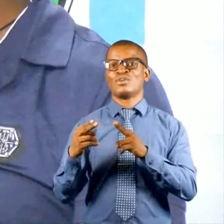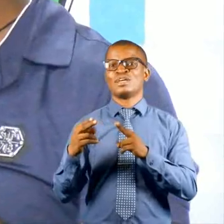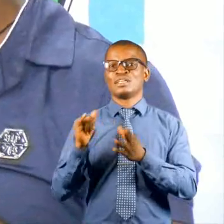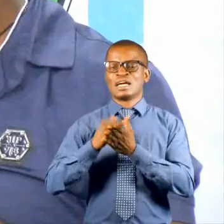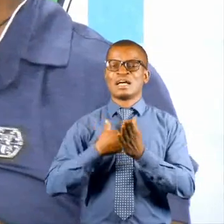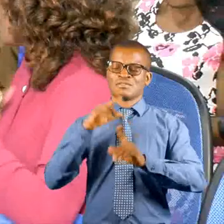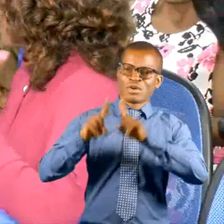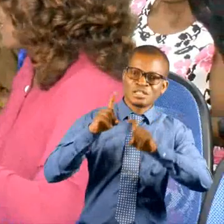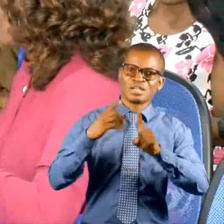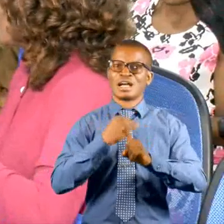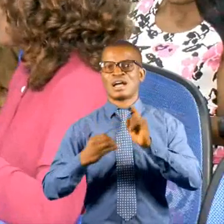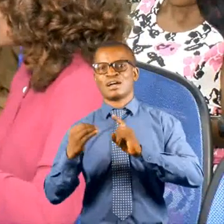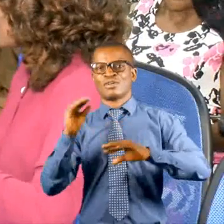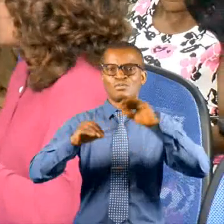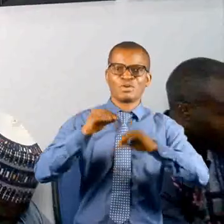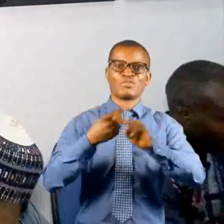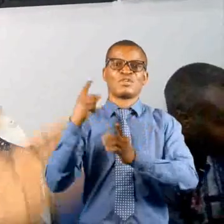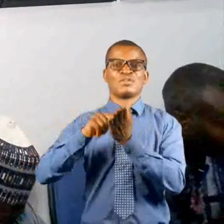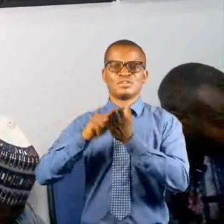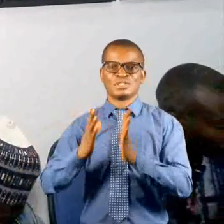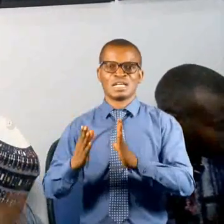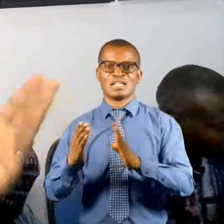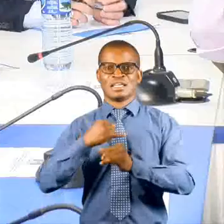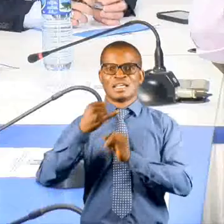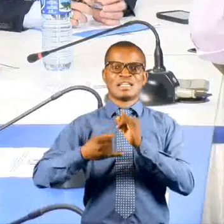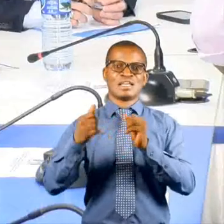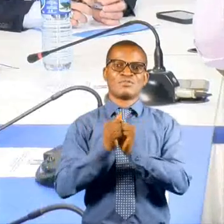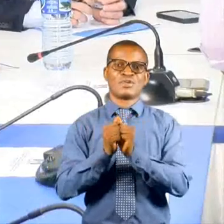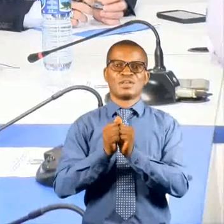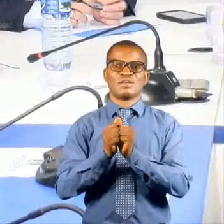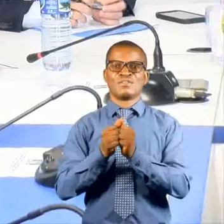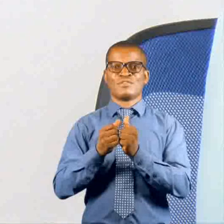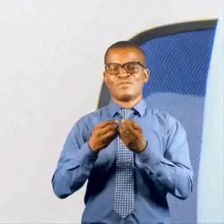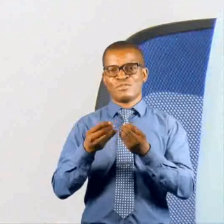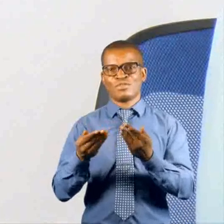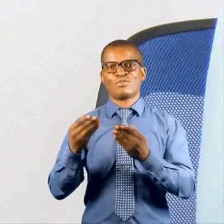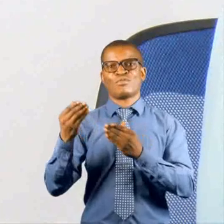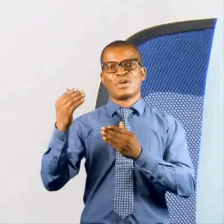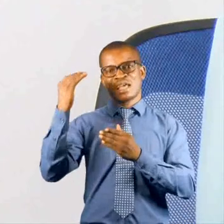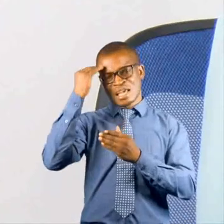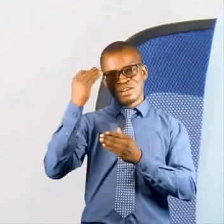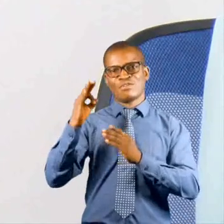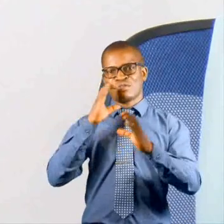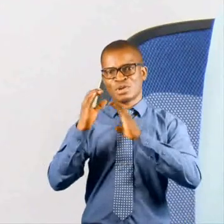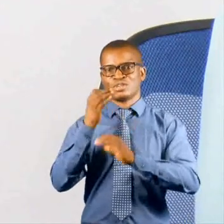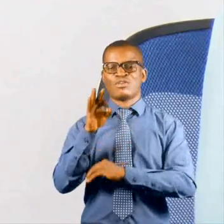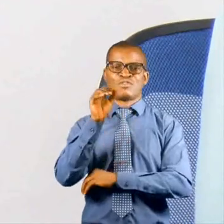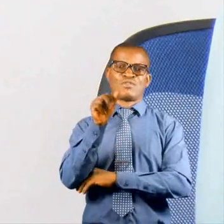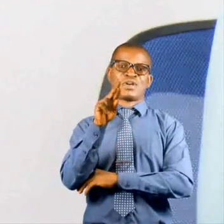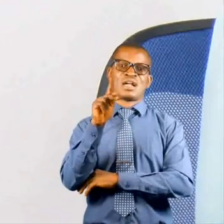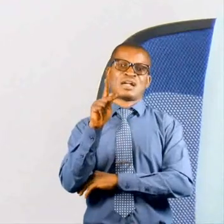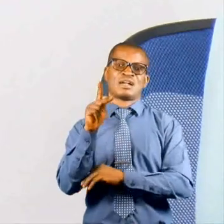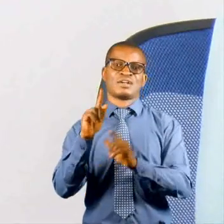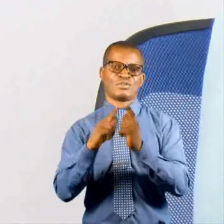The briefing, which was interactive with questions and comments from journalists, ended with remarks from Sophia Warby, Head of Communications